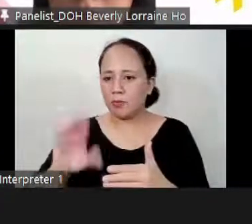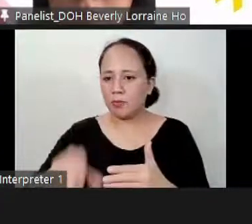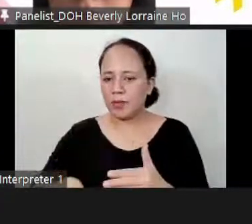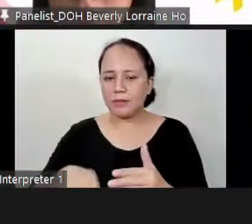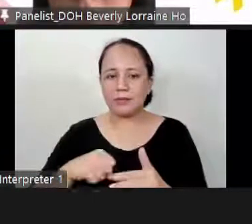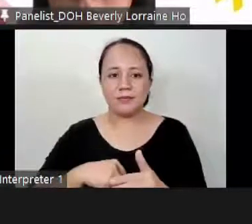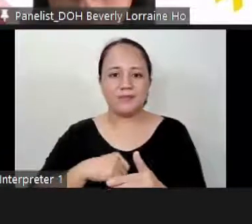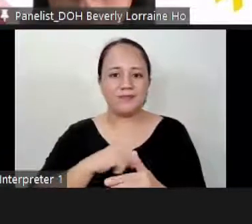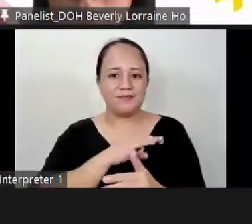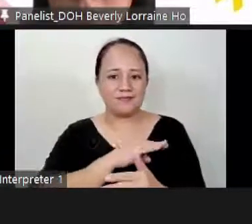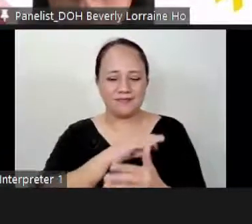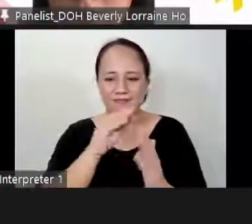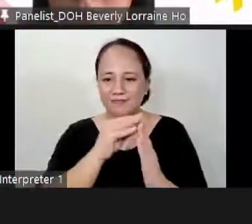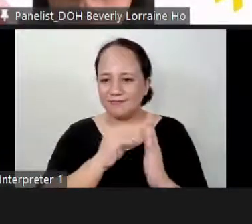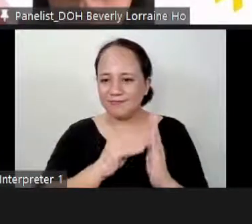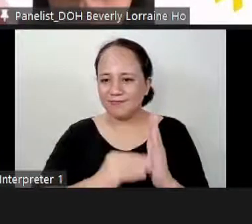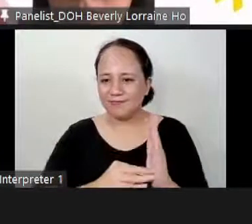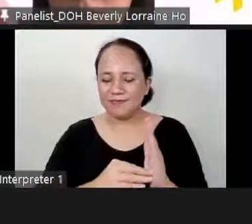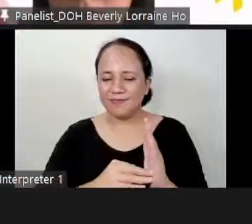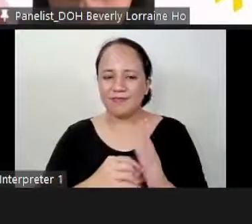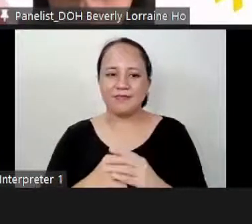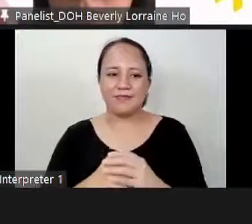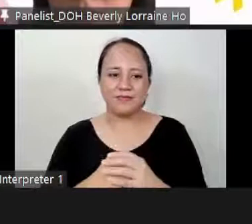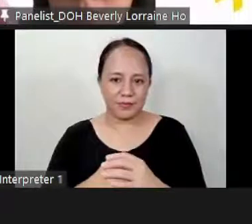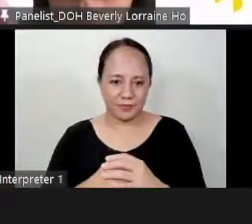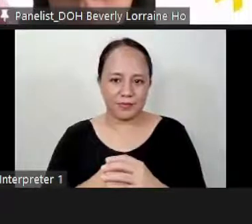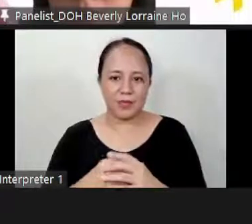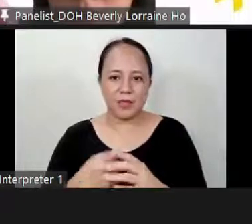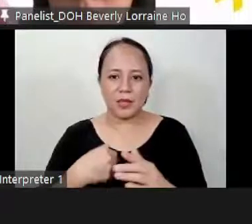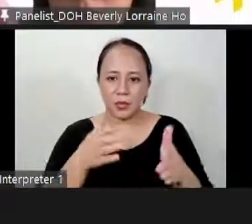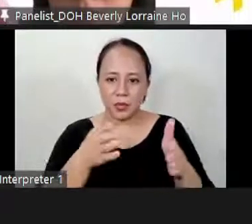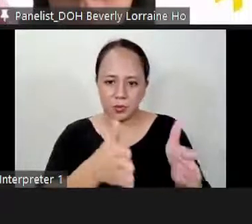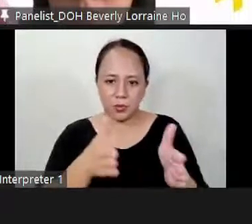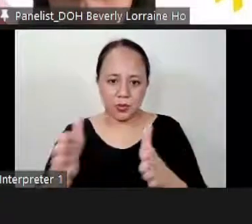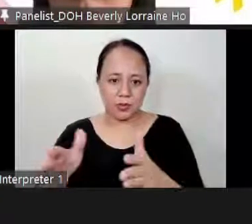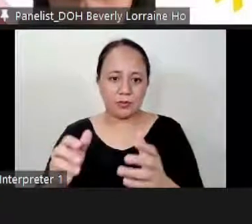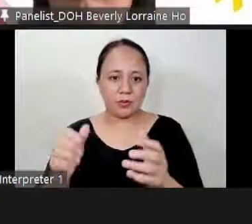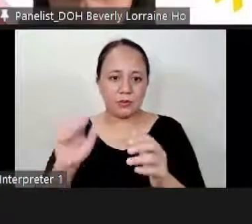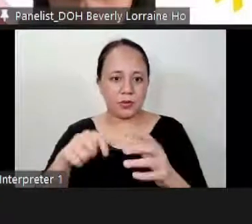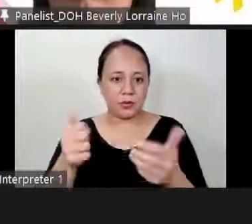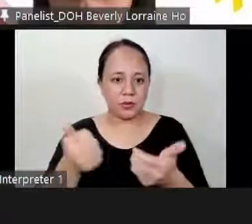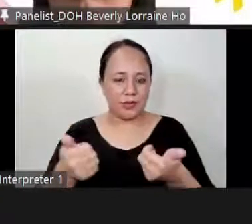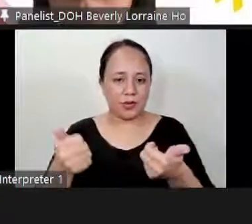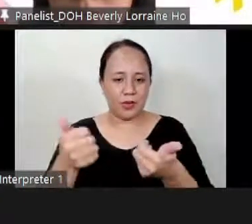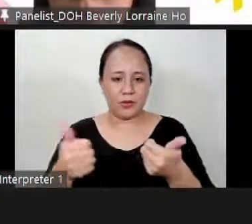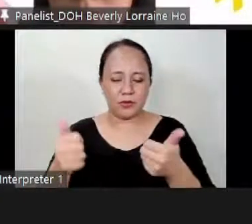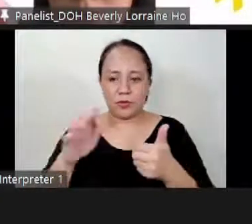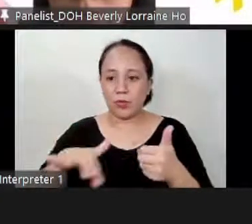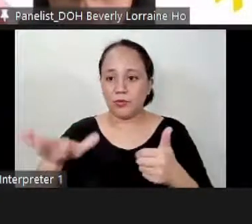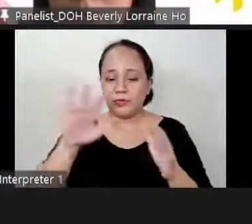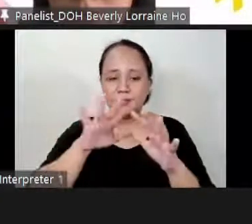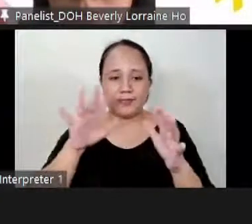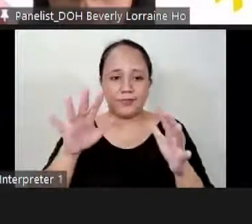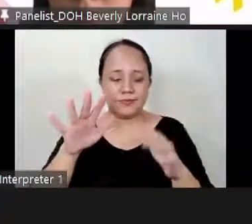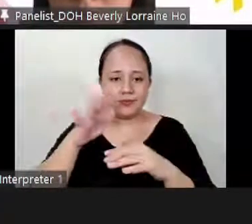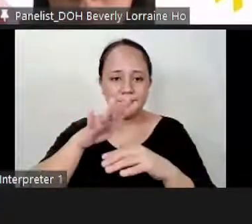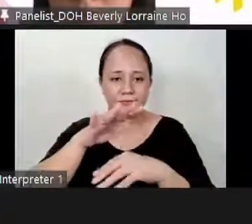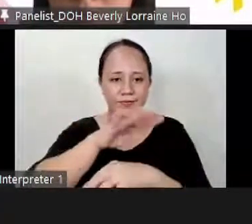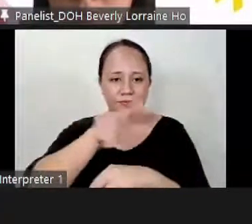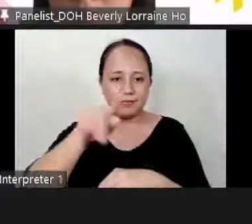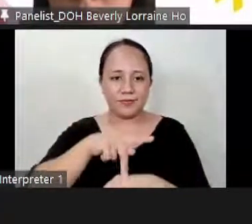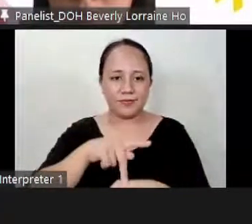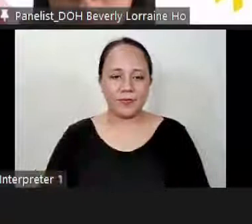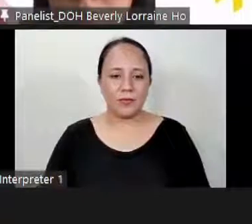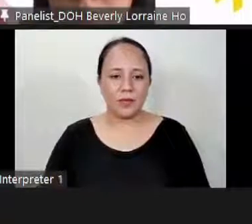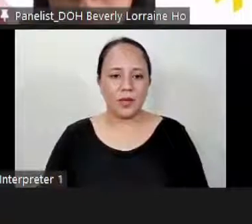work and that the modalities are available nationwide. And